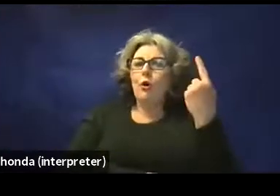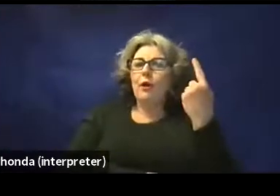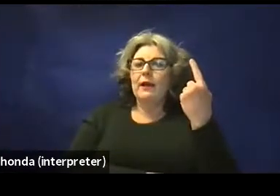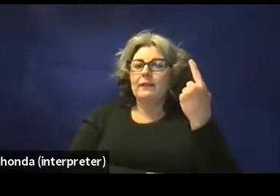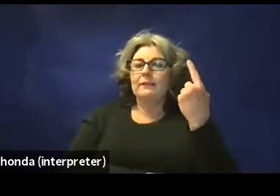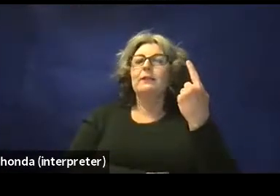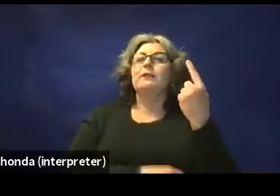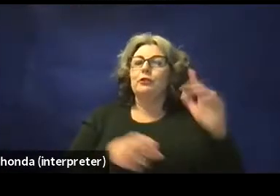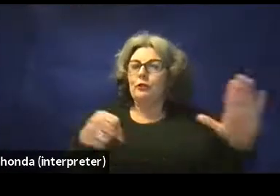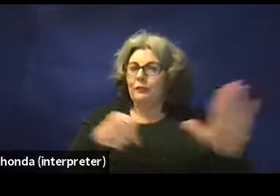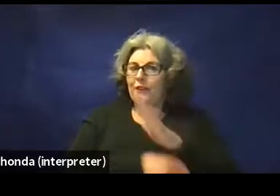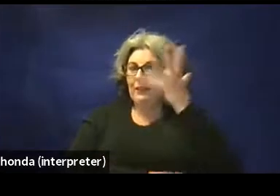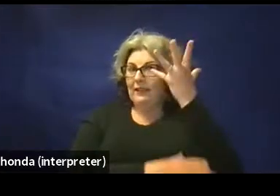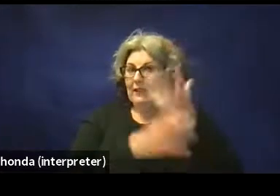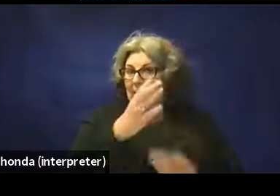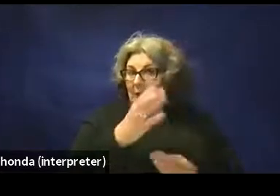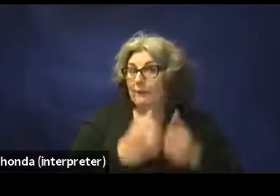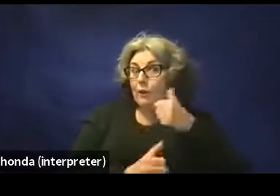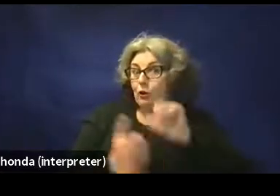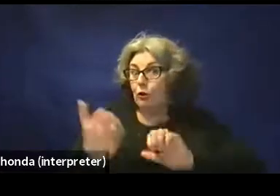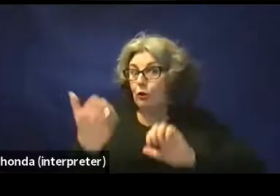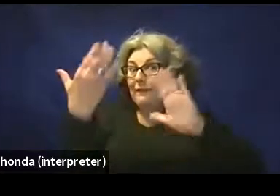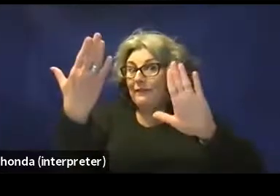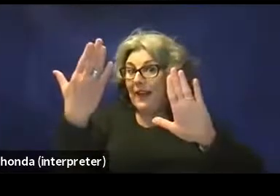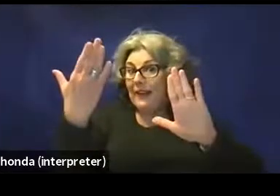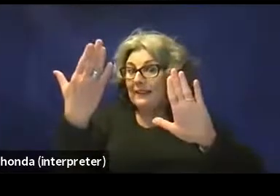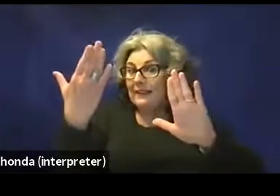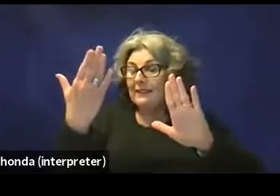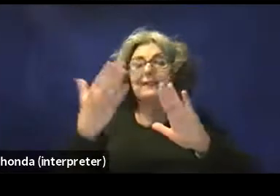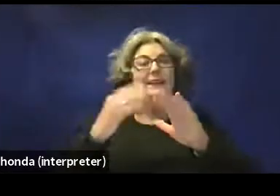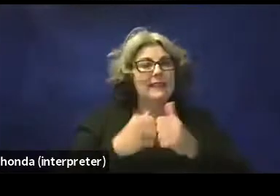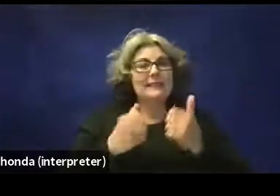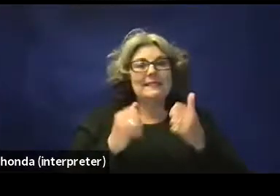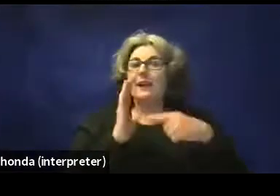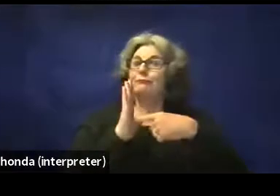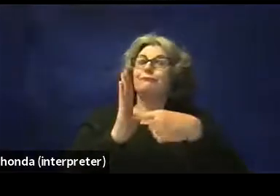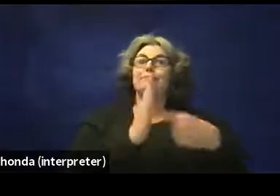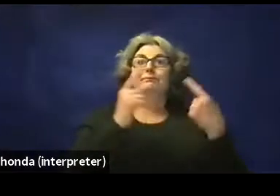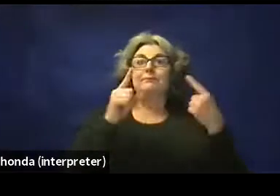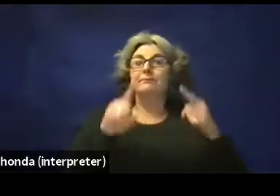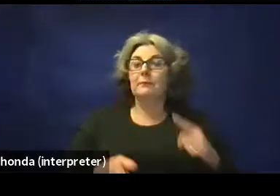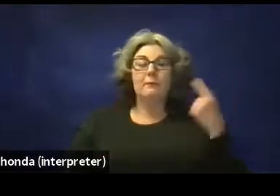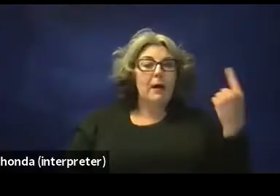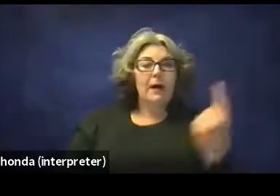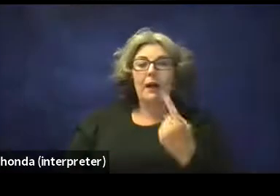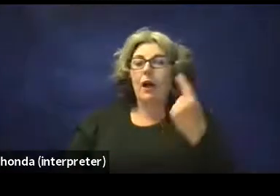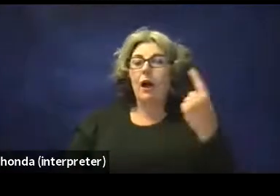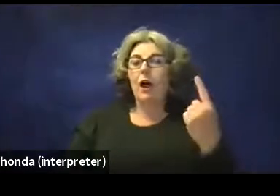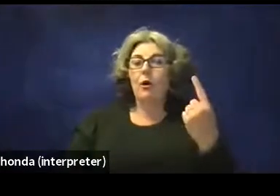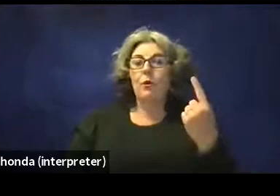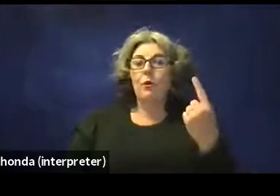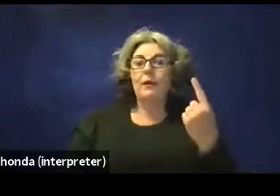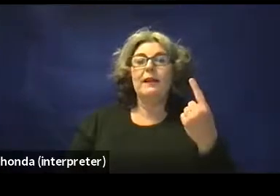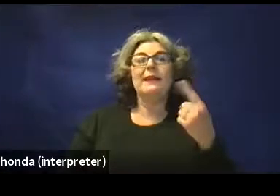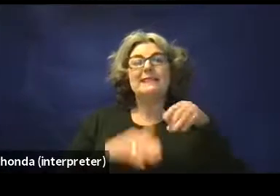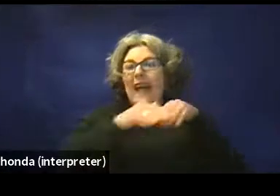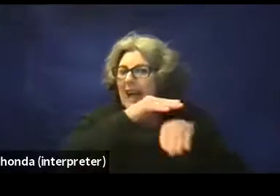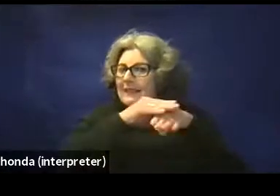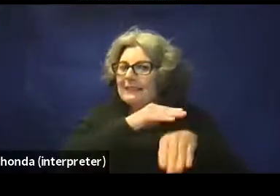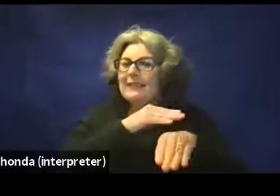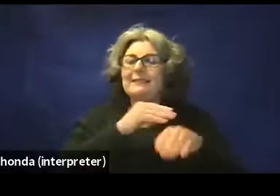gap that a girl may face. And so that's sometimes how things unfold. You may not always, again, it's access,